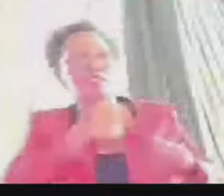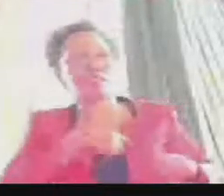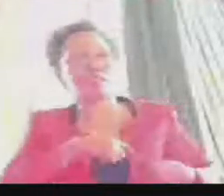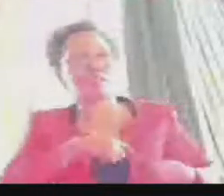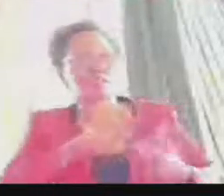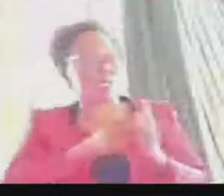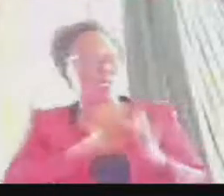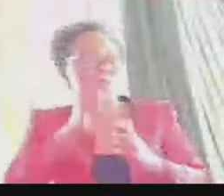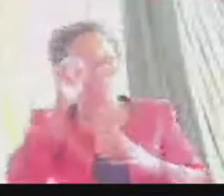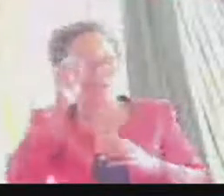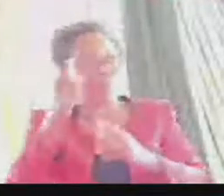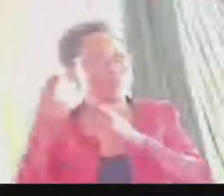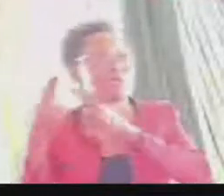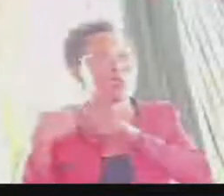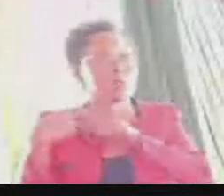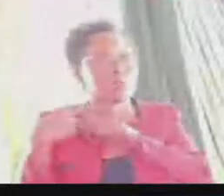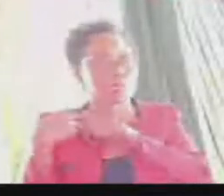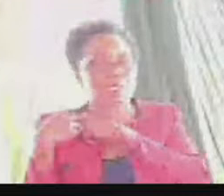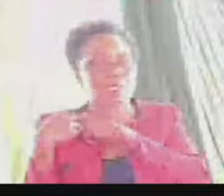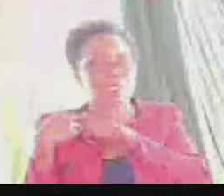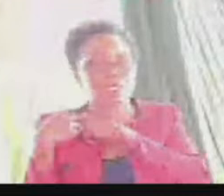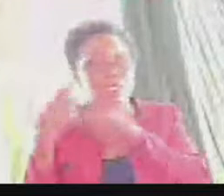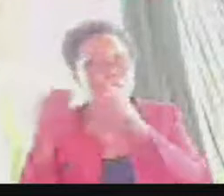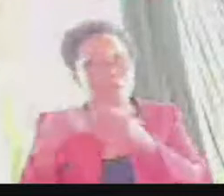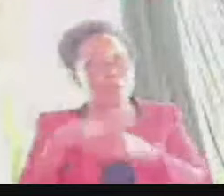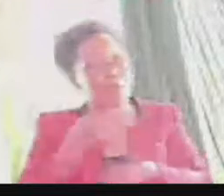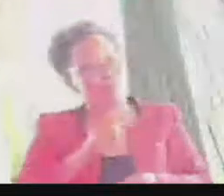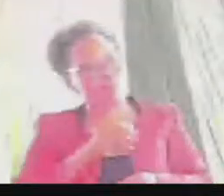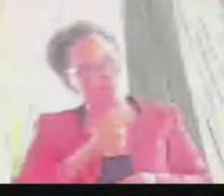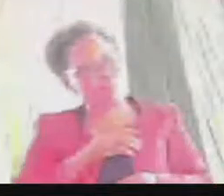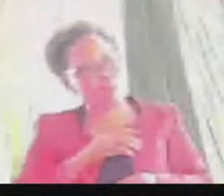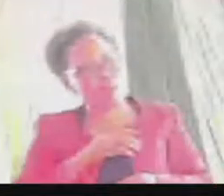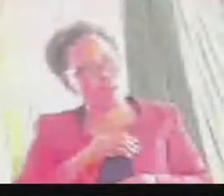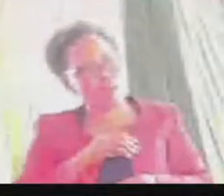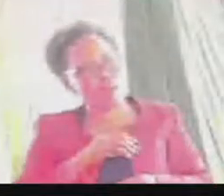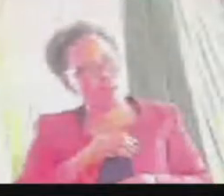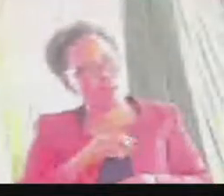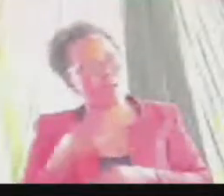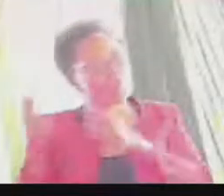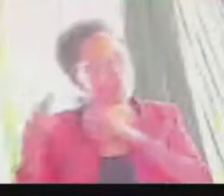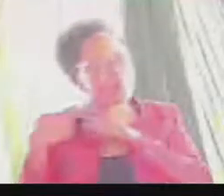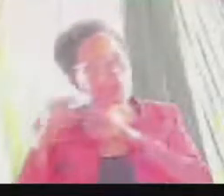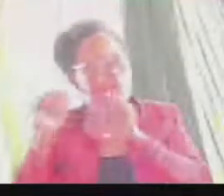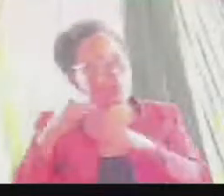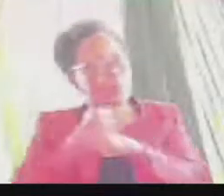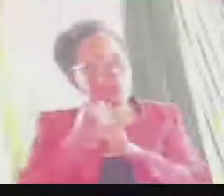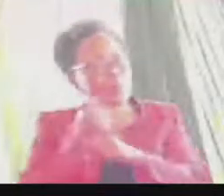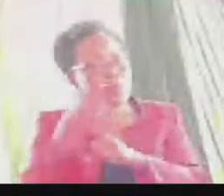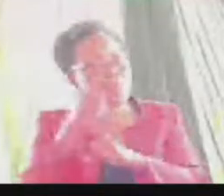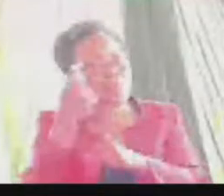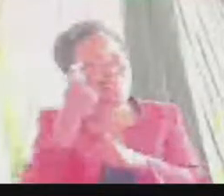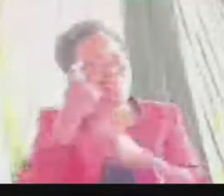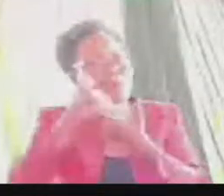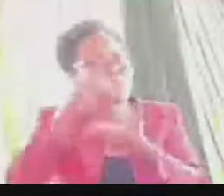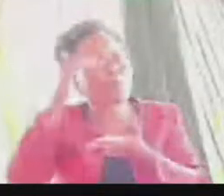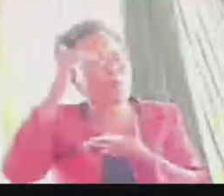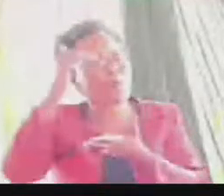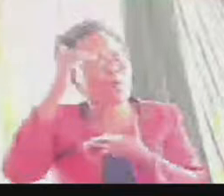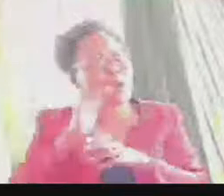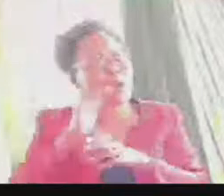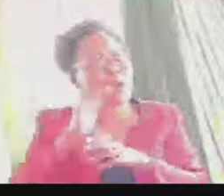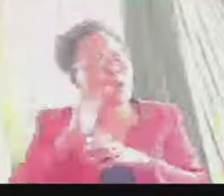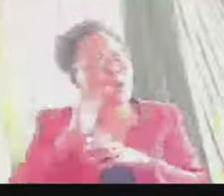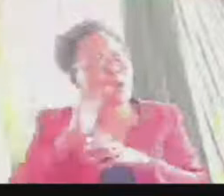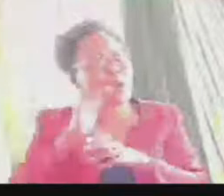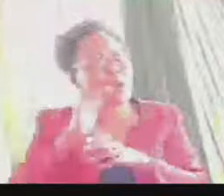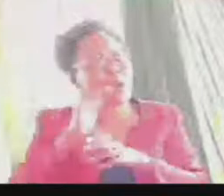What fear should I fear that those 5 hearts will cause you to aggravate your diabetes? And what is it you will